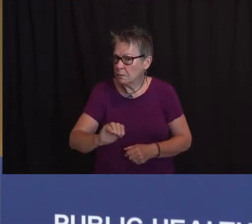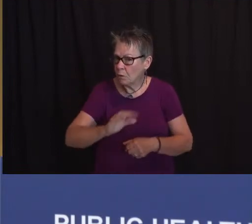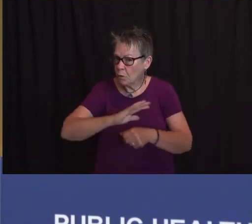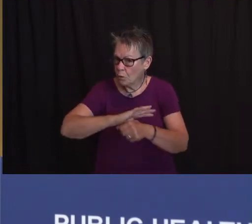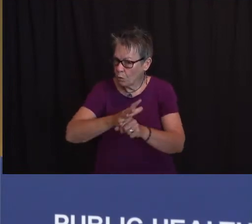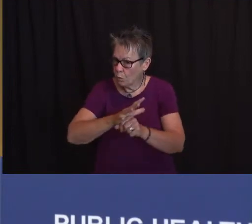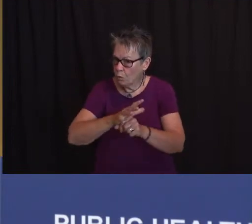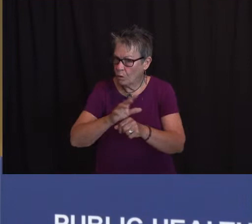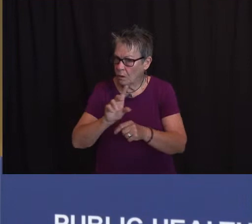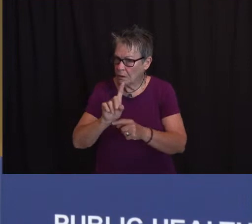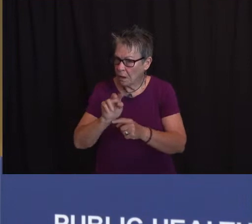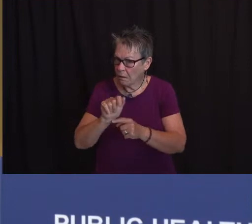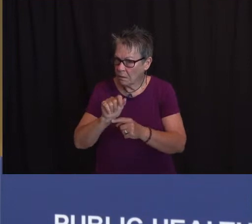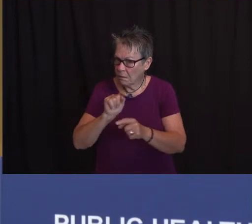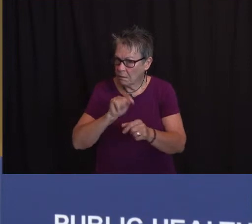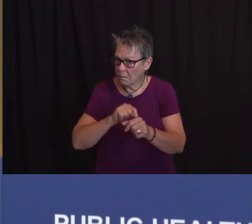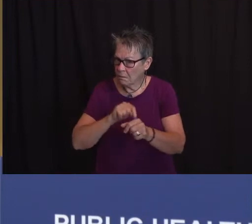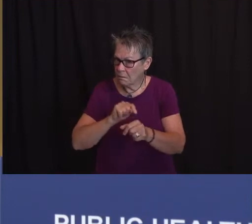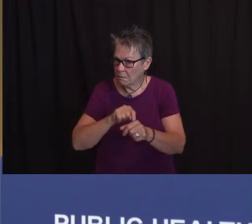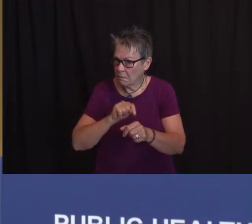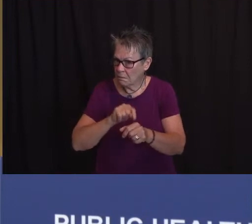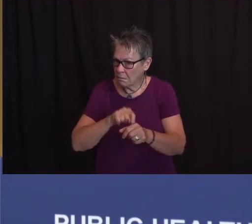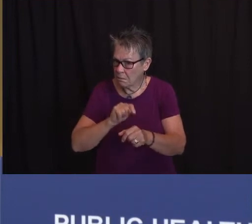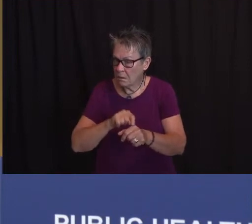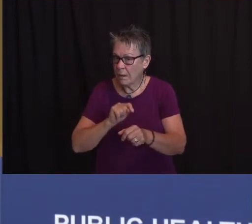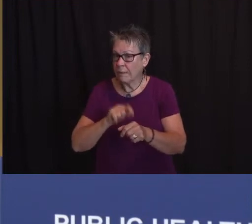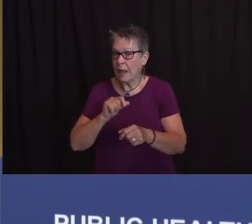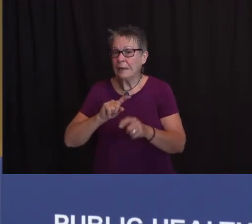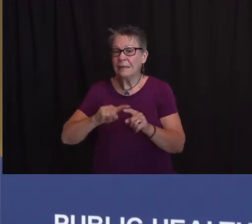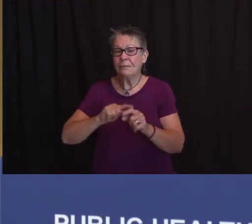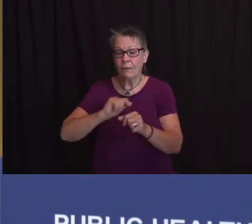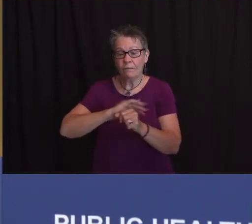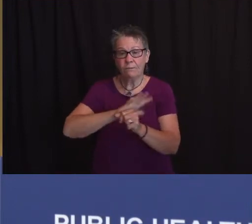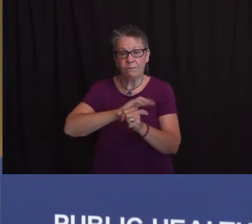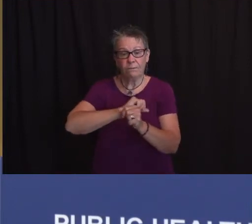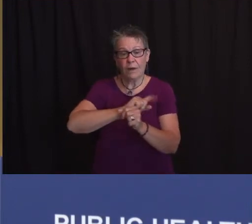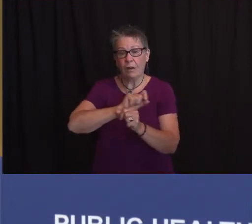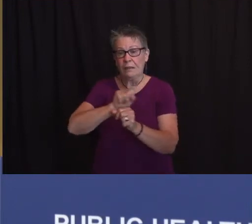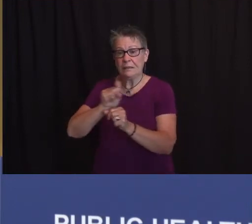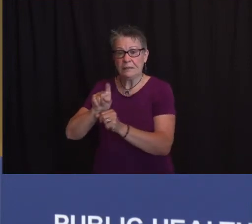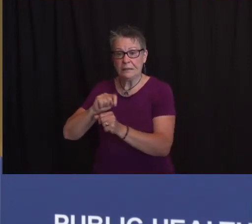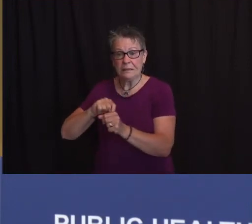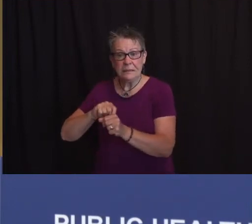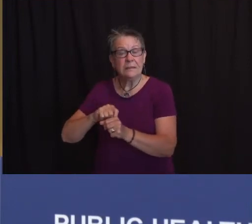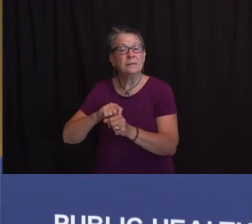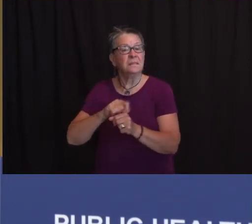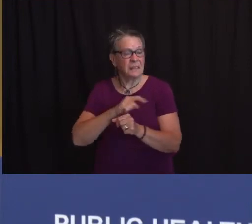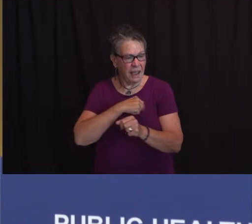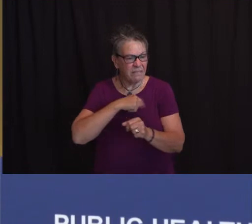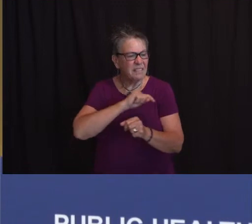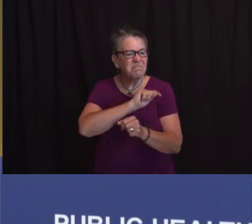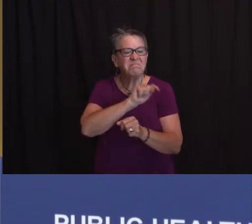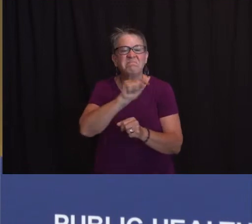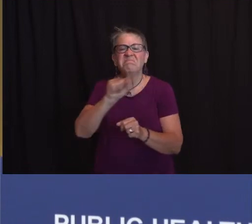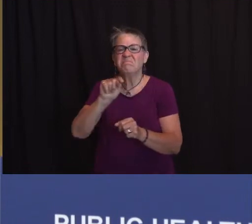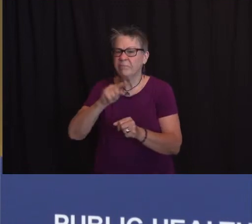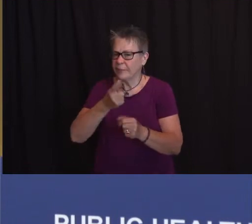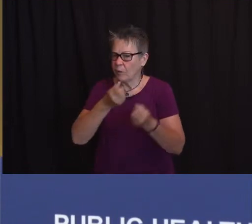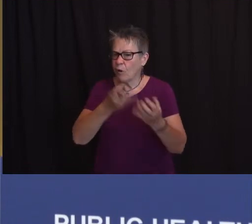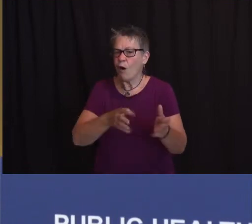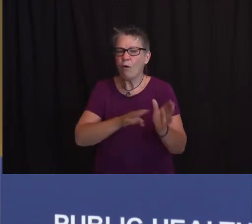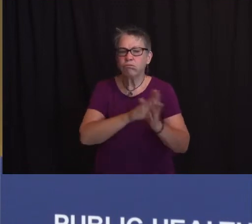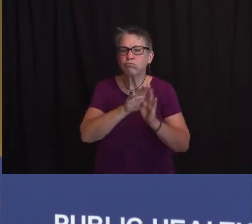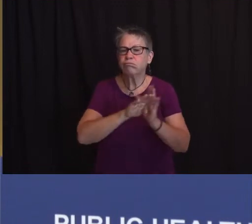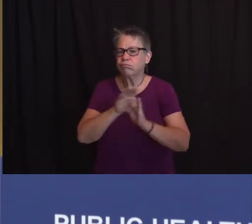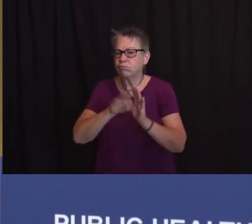of variants in general will fluctuate over time. So, for example, remember when the pandemic first emerged last